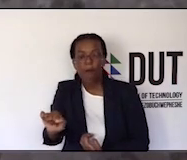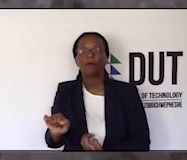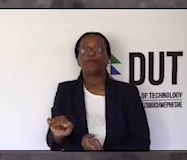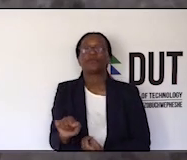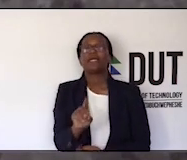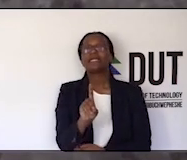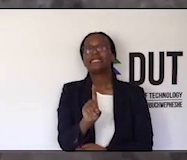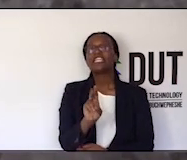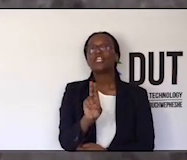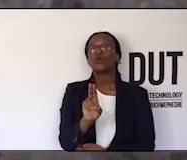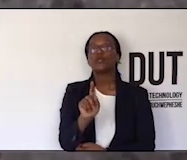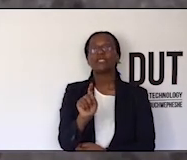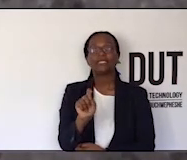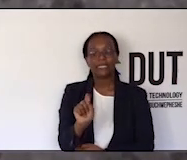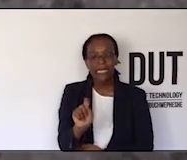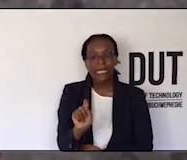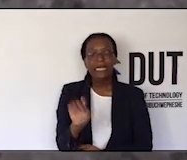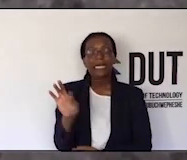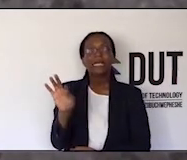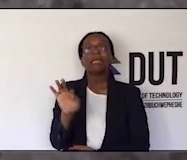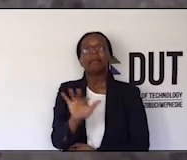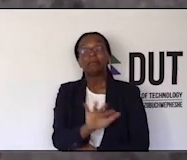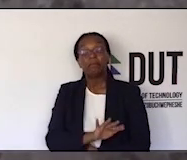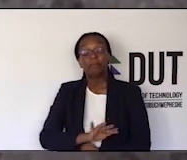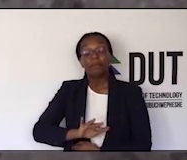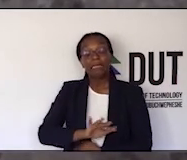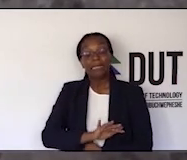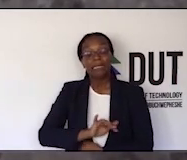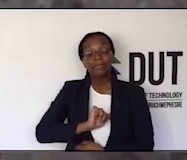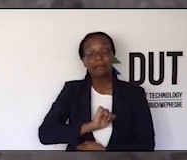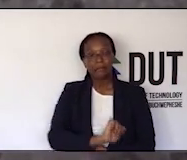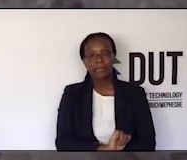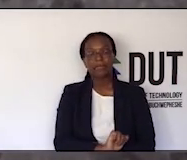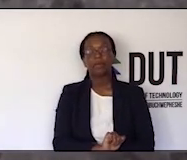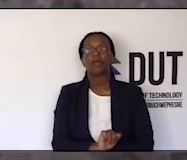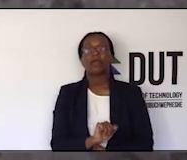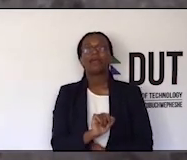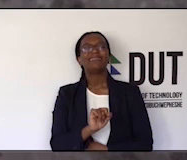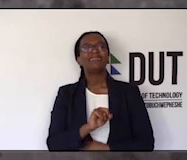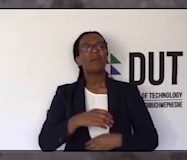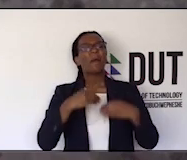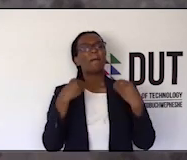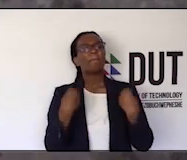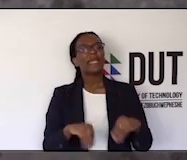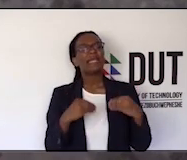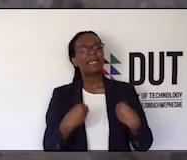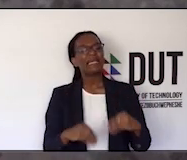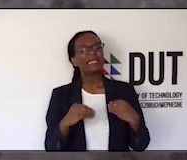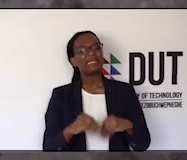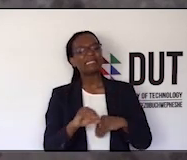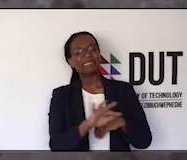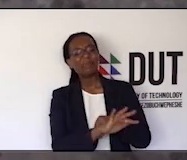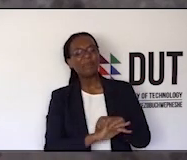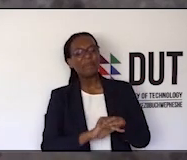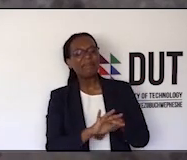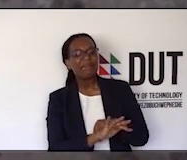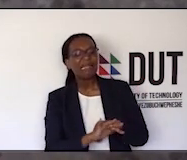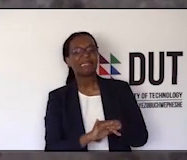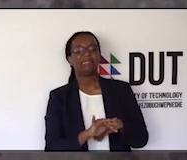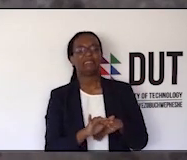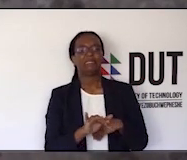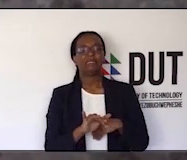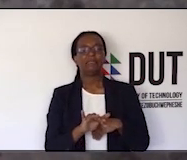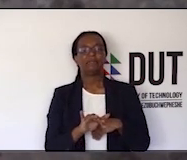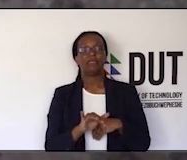The DUT Durban campuses are situated right alongside the